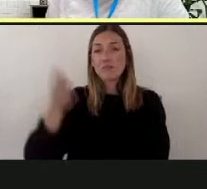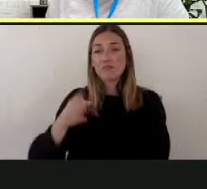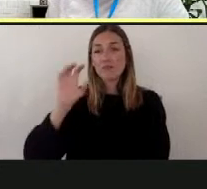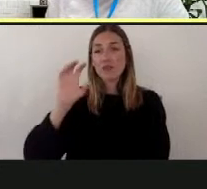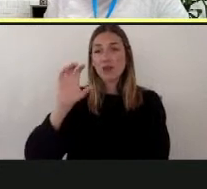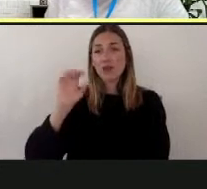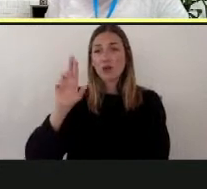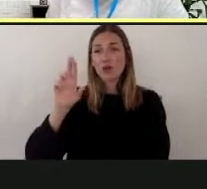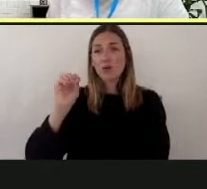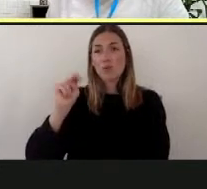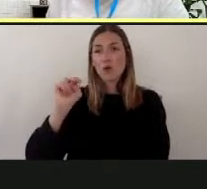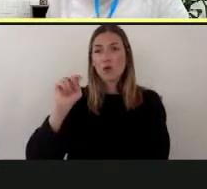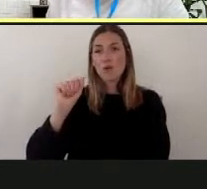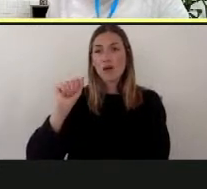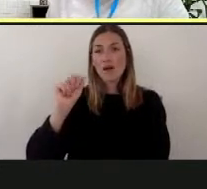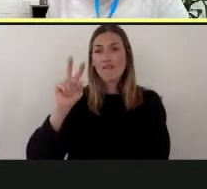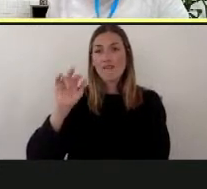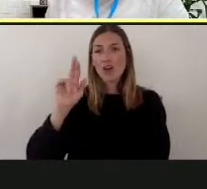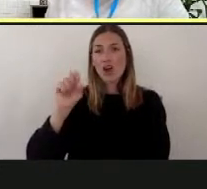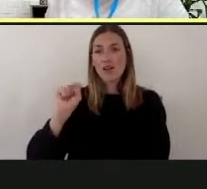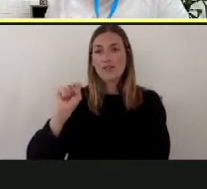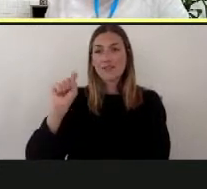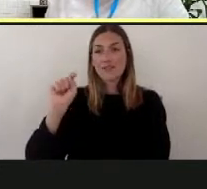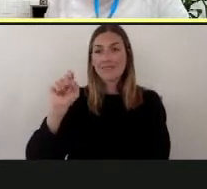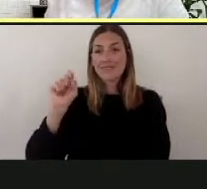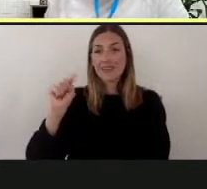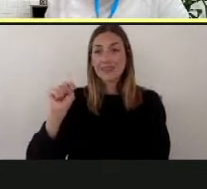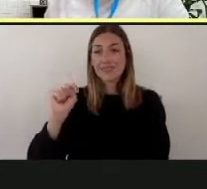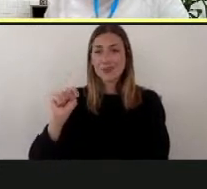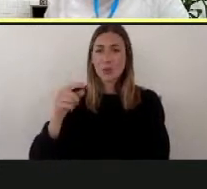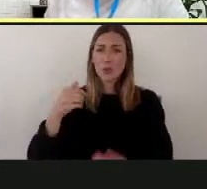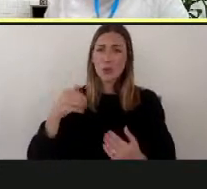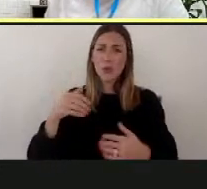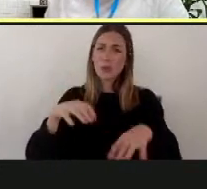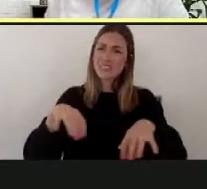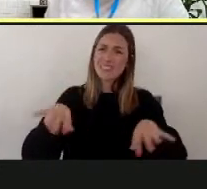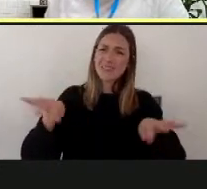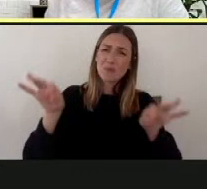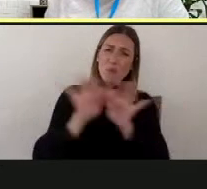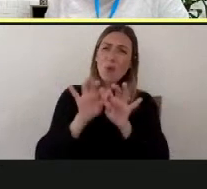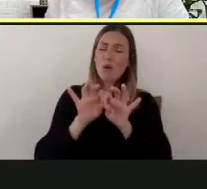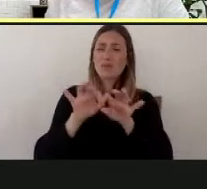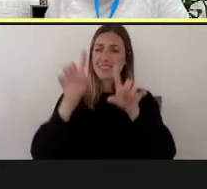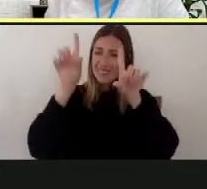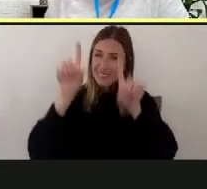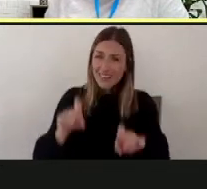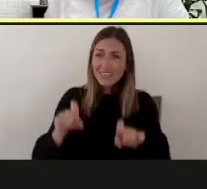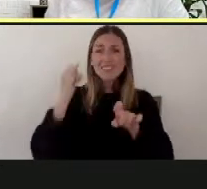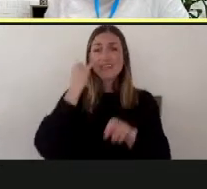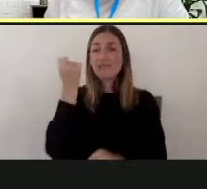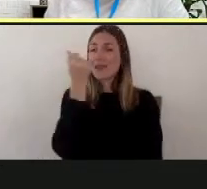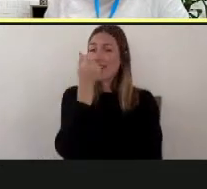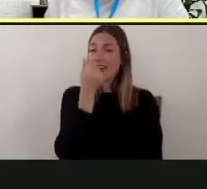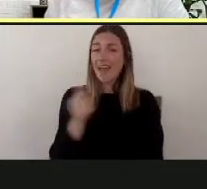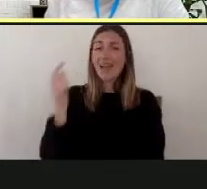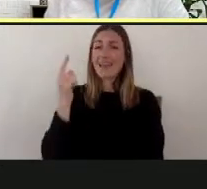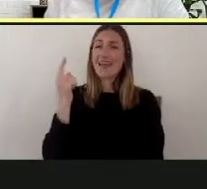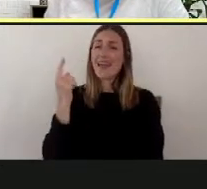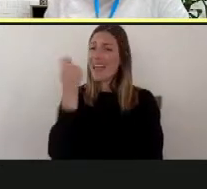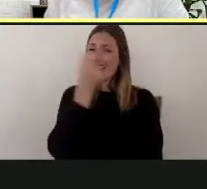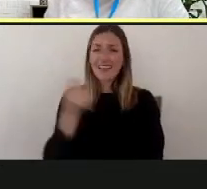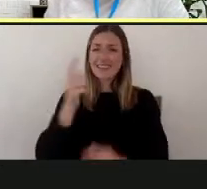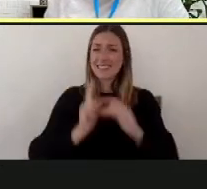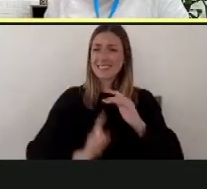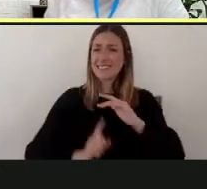michigan.gov/coronavirus test. Because we know it's very important to get tested. If you have any signs or